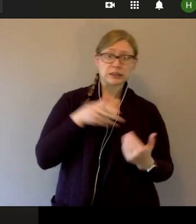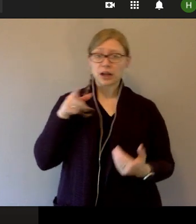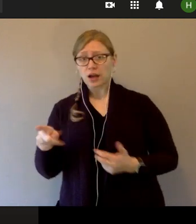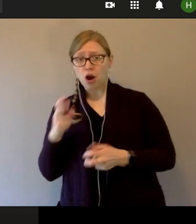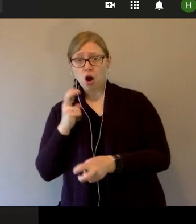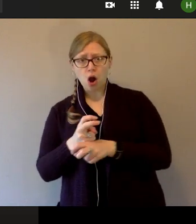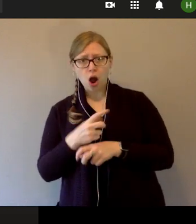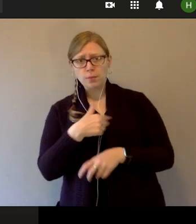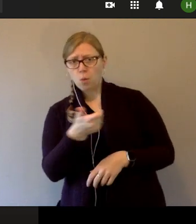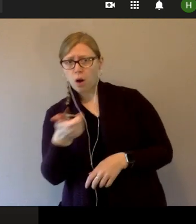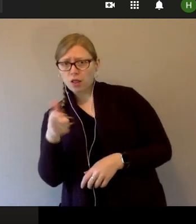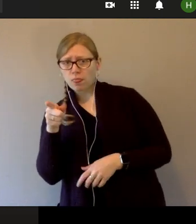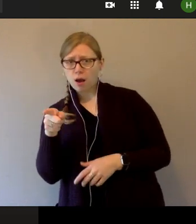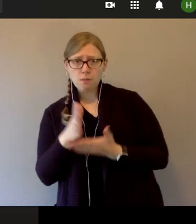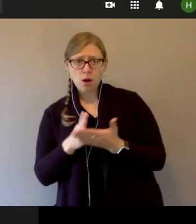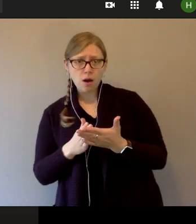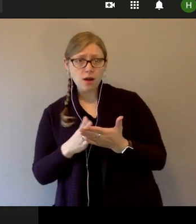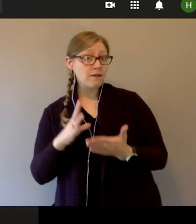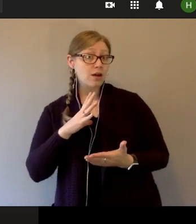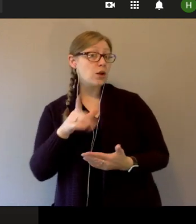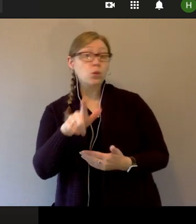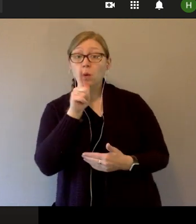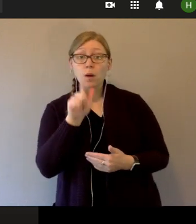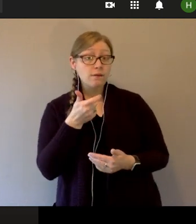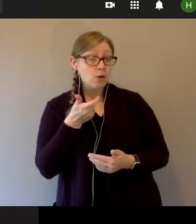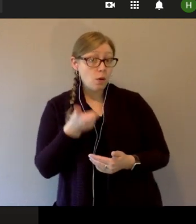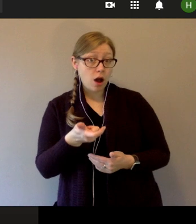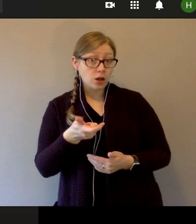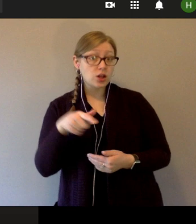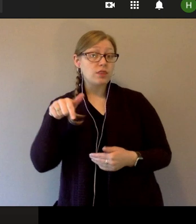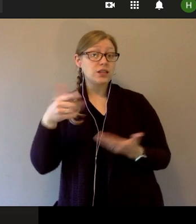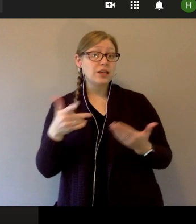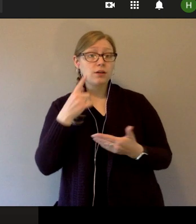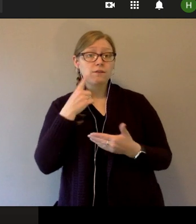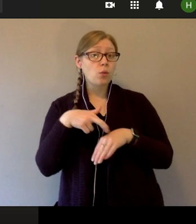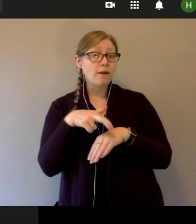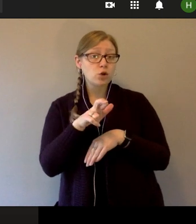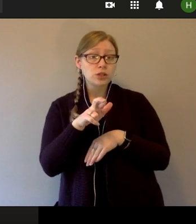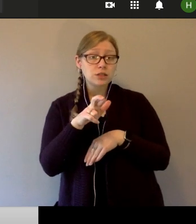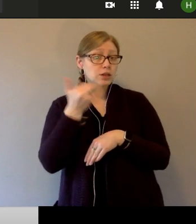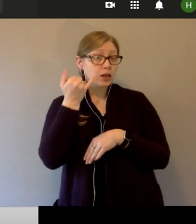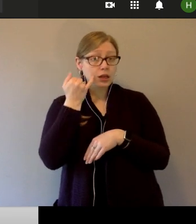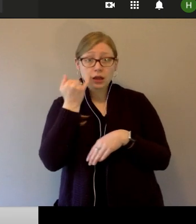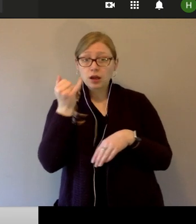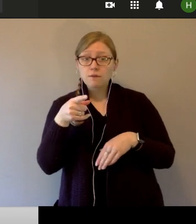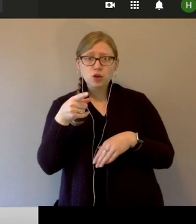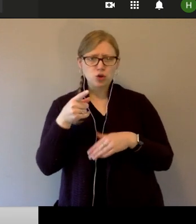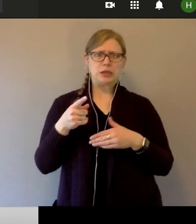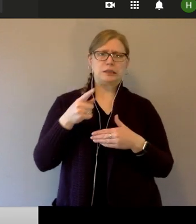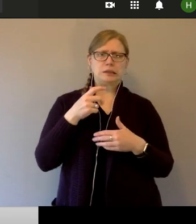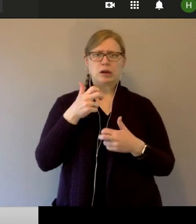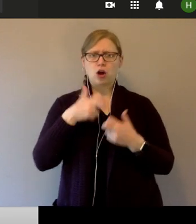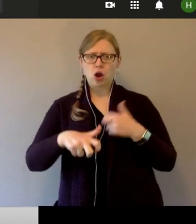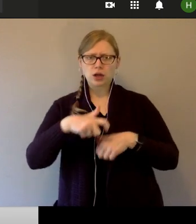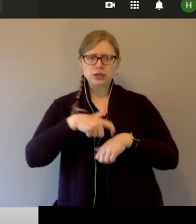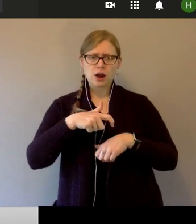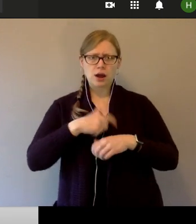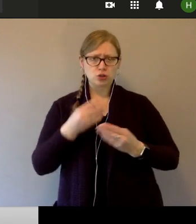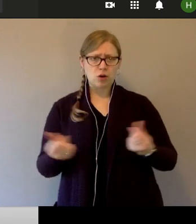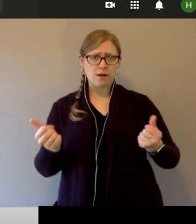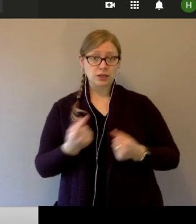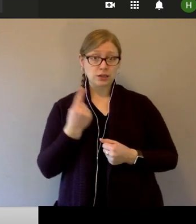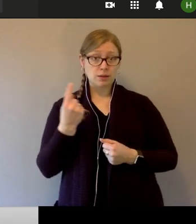video. It's just here for a reference for those that you had difficulty solving. So just a couple words about